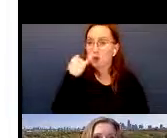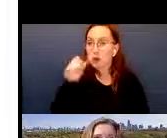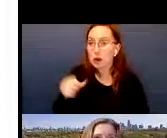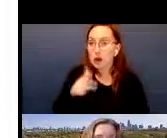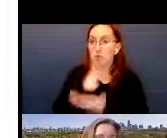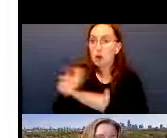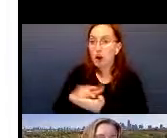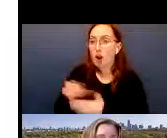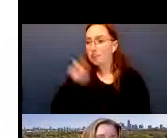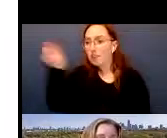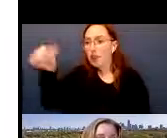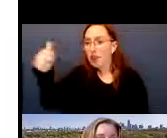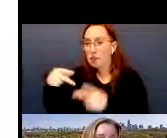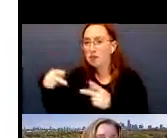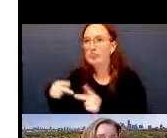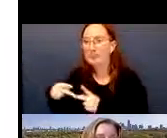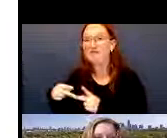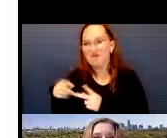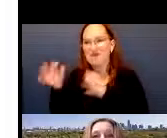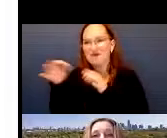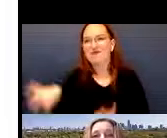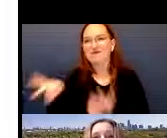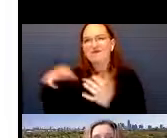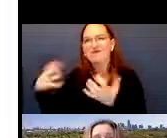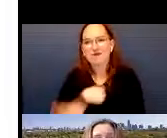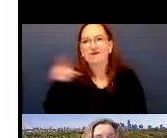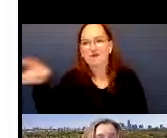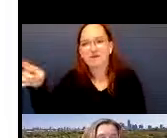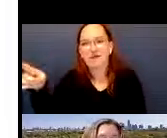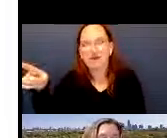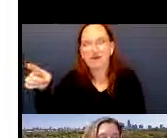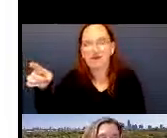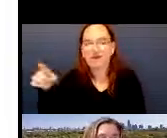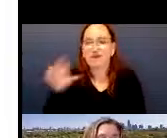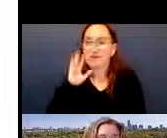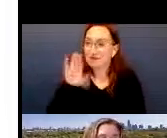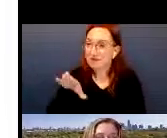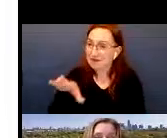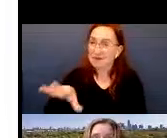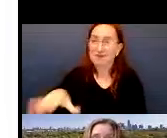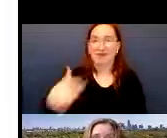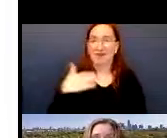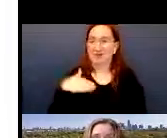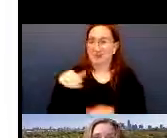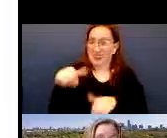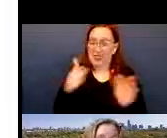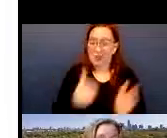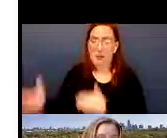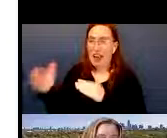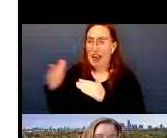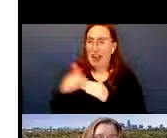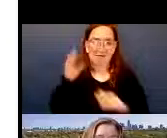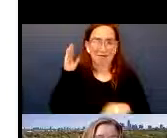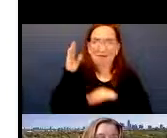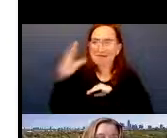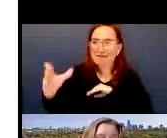be utilized to bring visitors to the park. I want to stress that this is a long-term plan and parking would not be removed